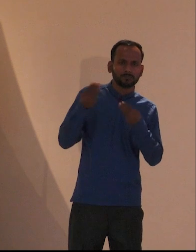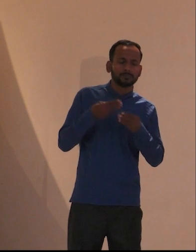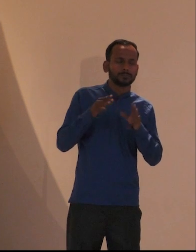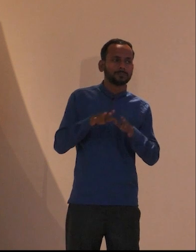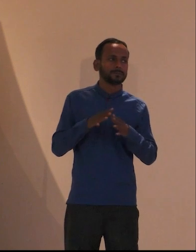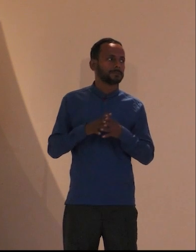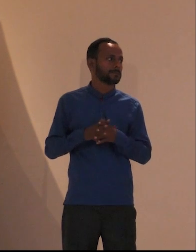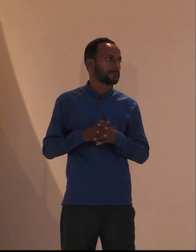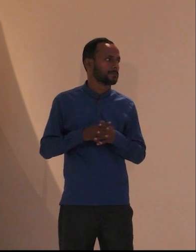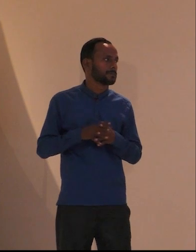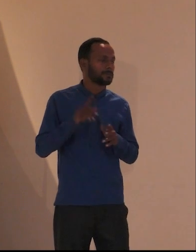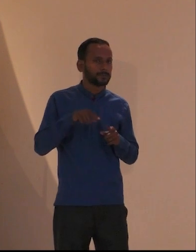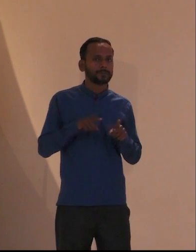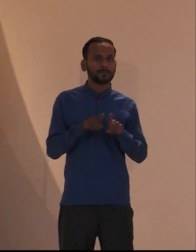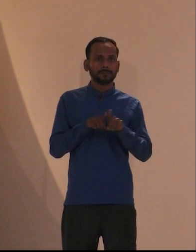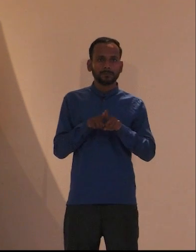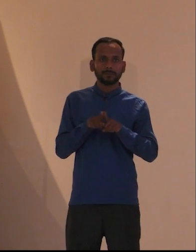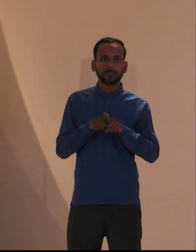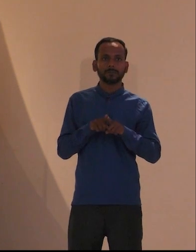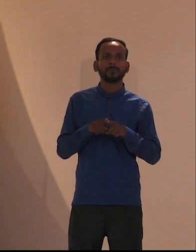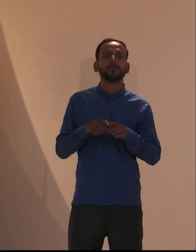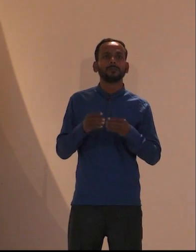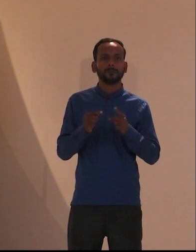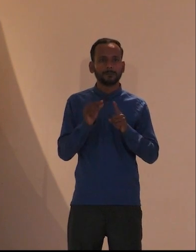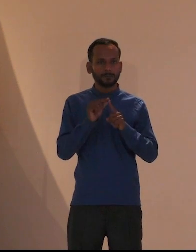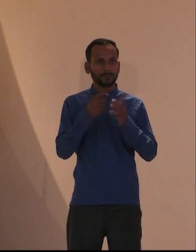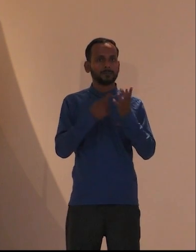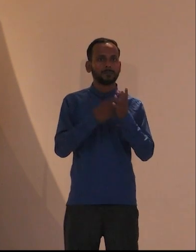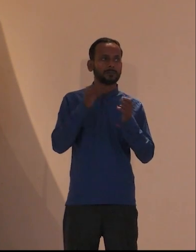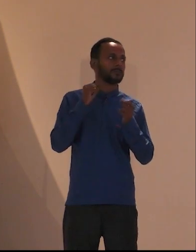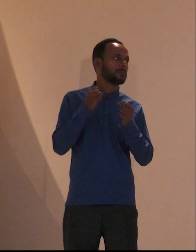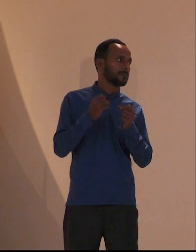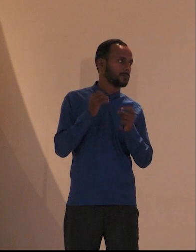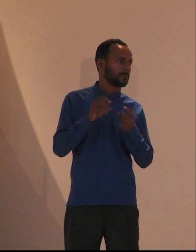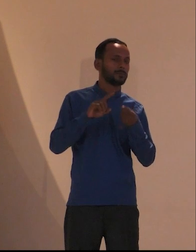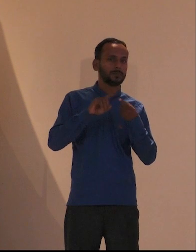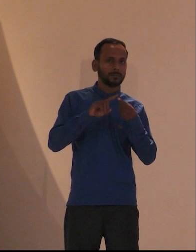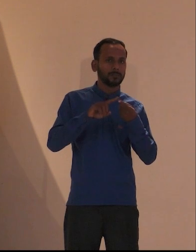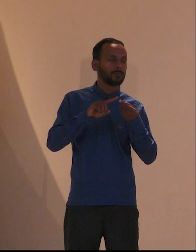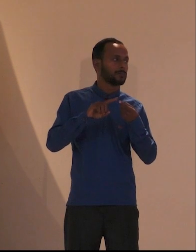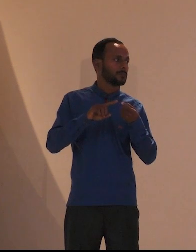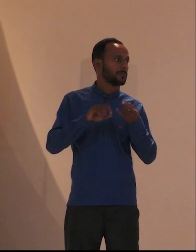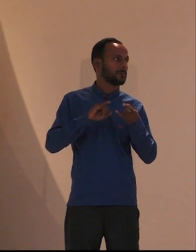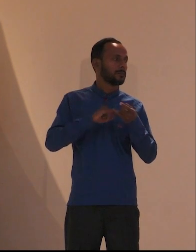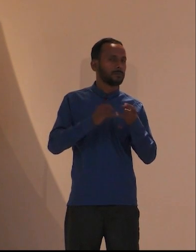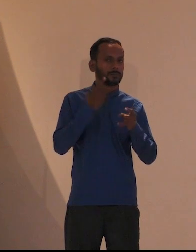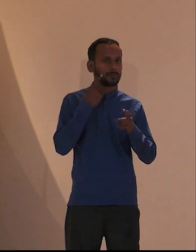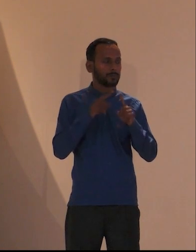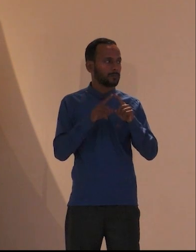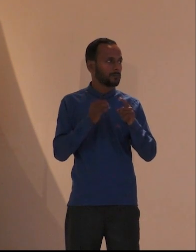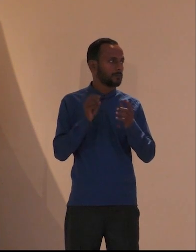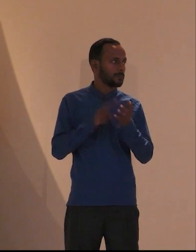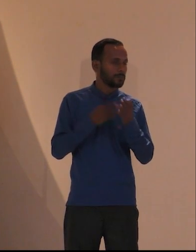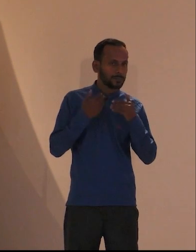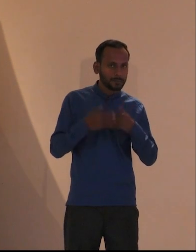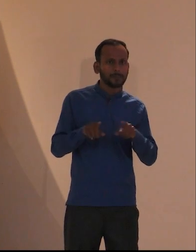across. So these are banners that are taken in procession during the feast day, in this case of Saint Joseph. There are other banners as well, but this is just